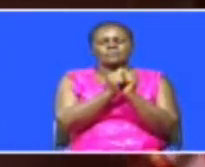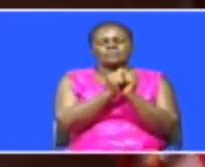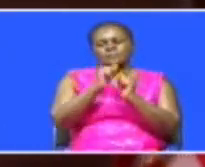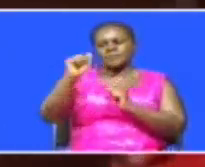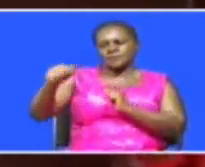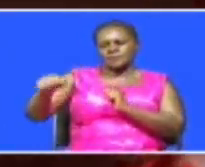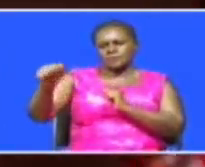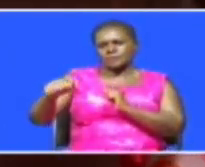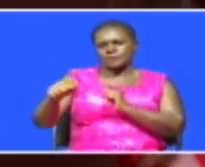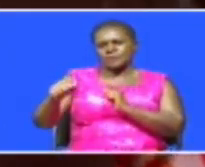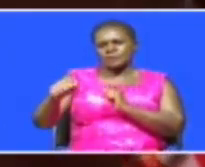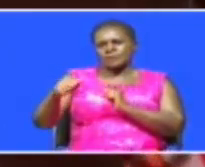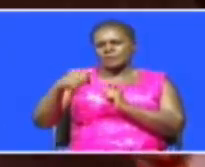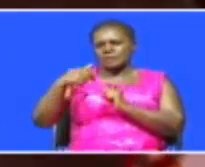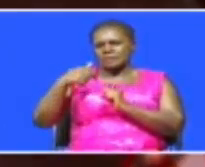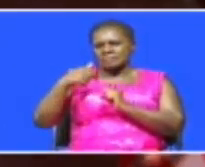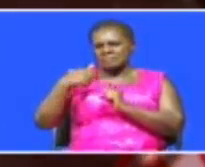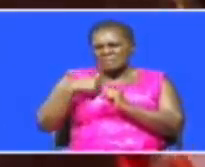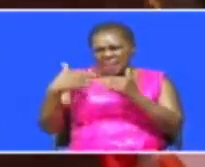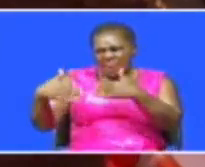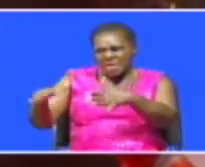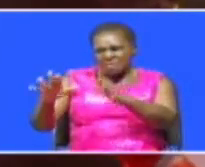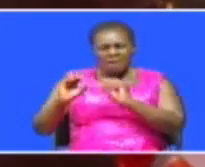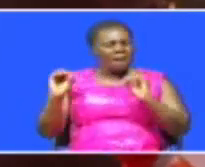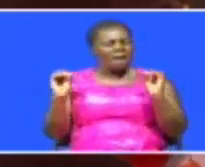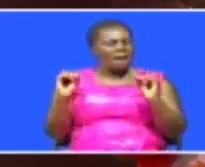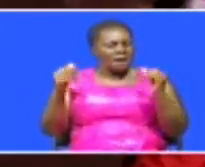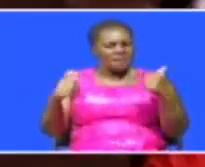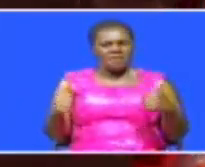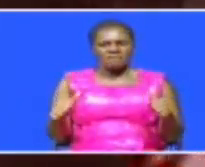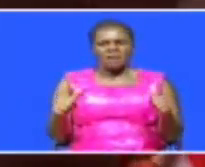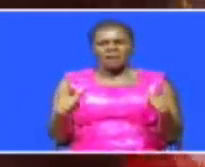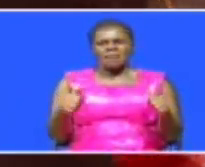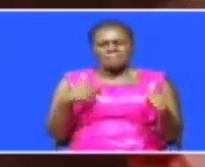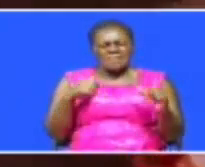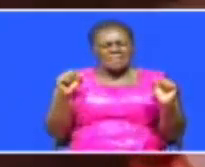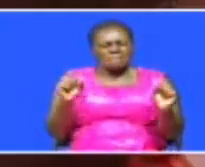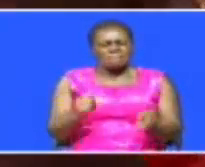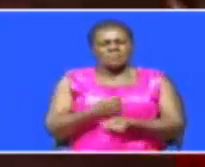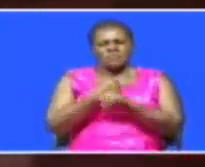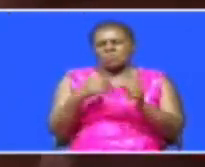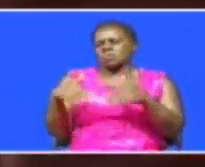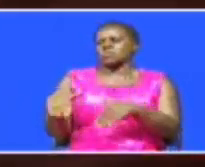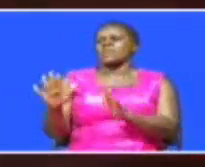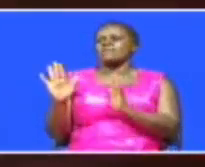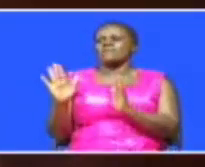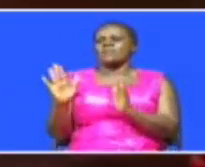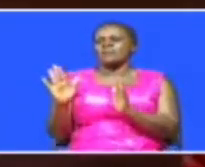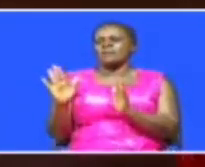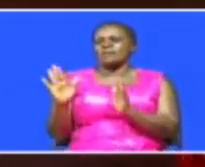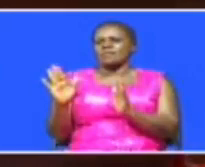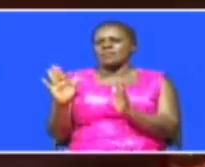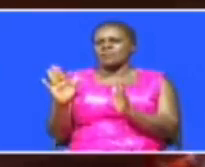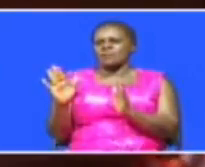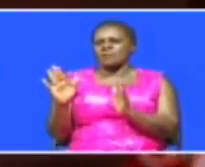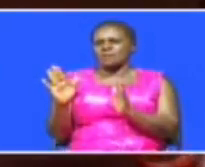Yeah. So I really wasn't going to rescue her. Yeah. I knew I couldn't. How? I'm not armed, I'm